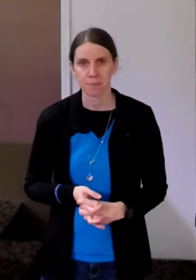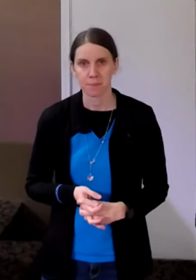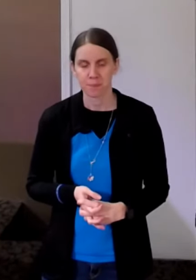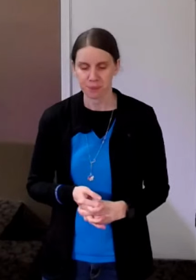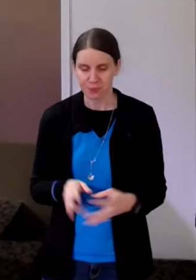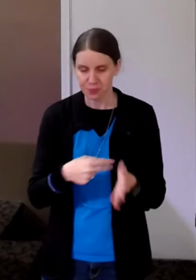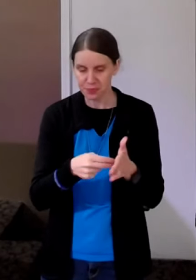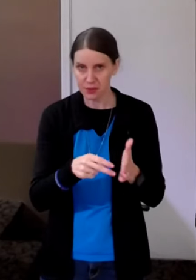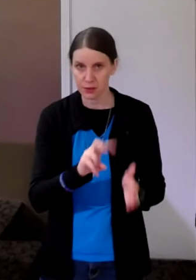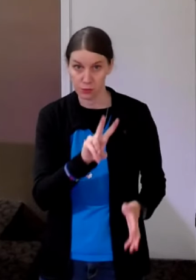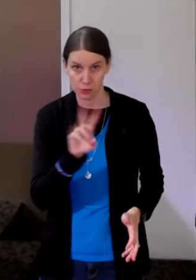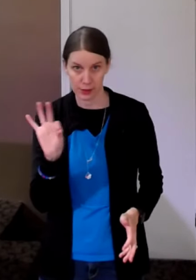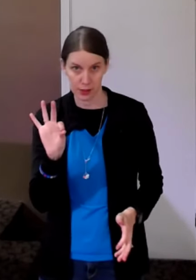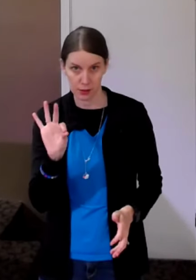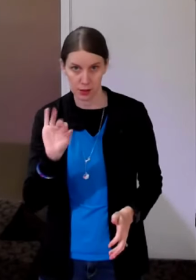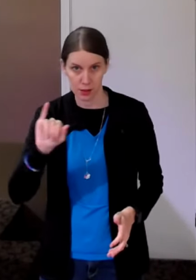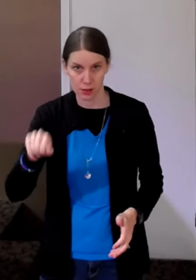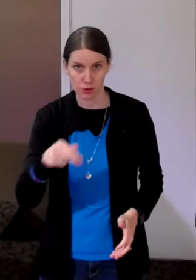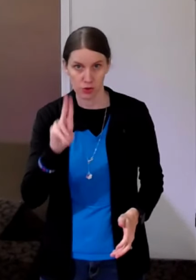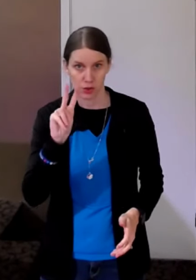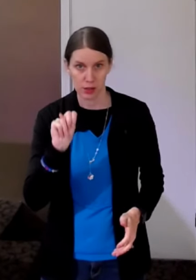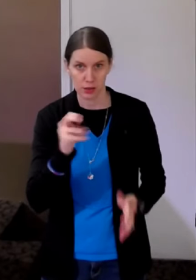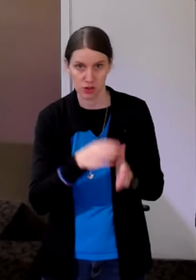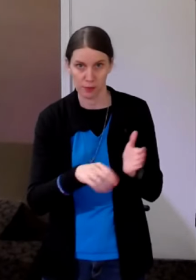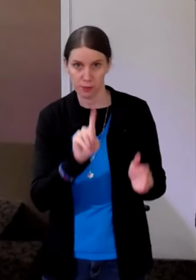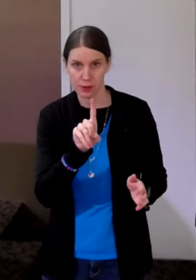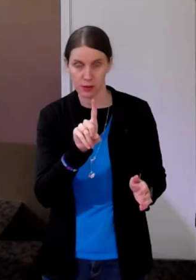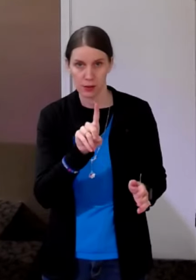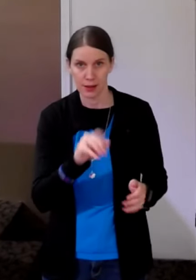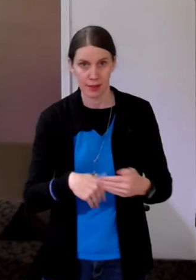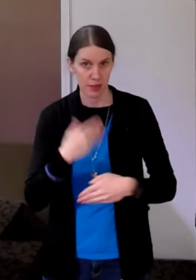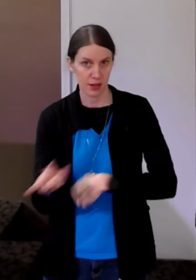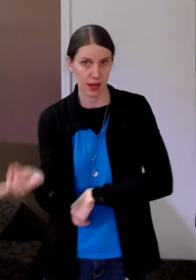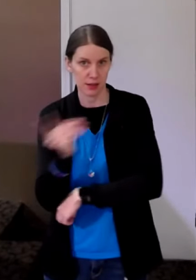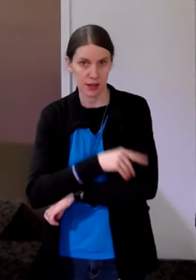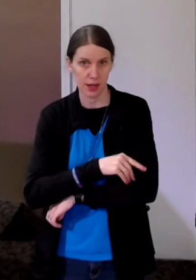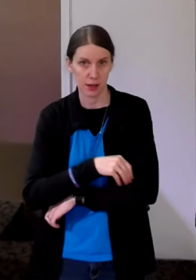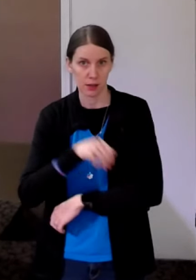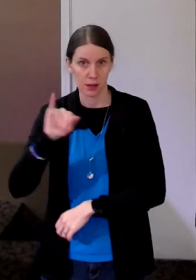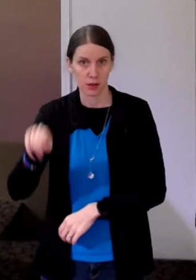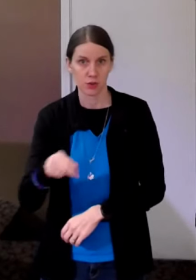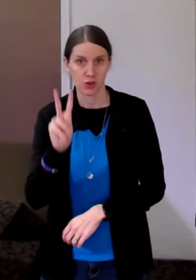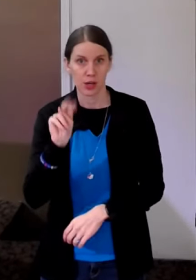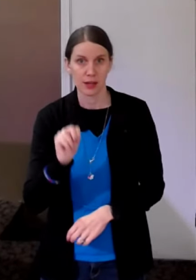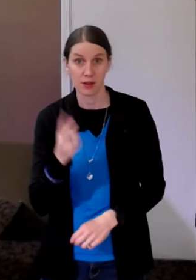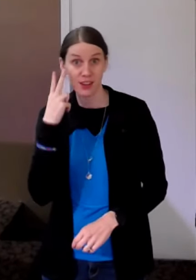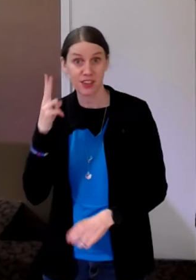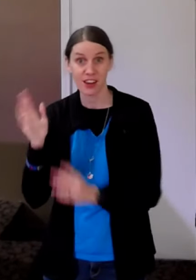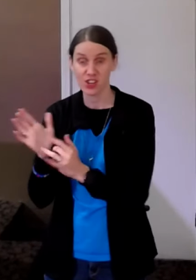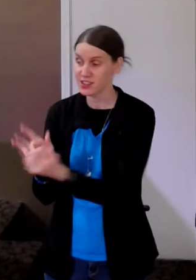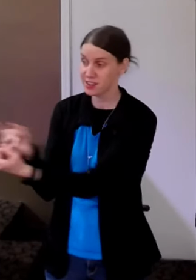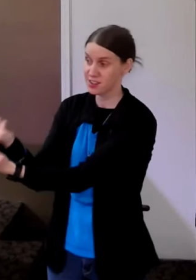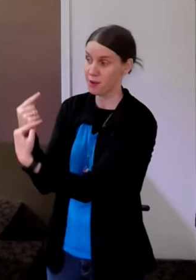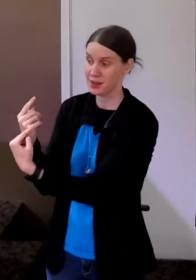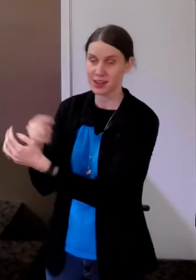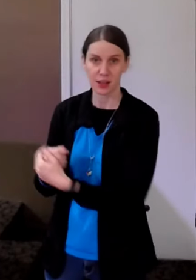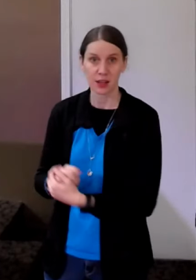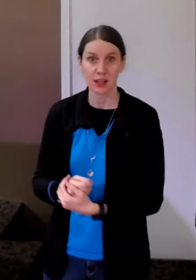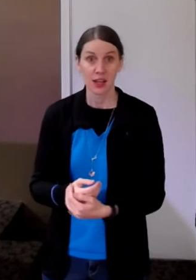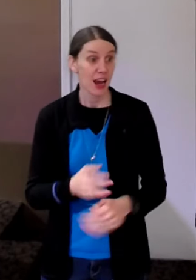In verse number 29 of John chapter number 1, it says, "The next day John seeth Jesus coming unto him,